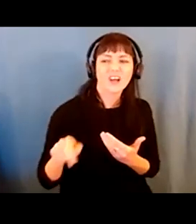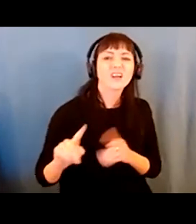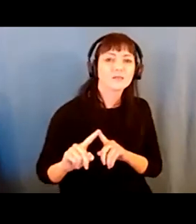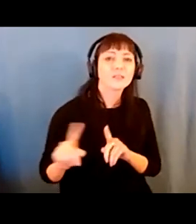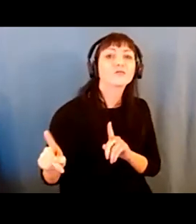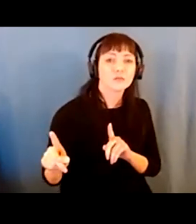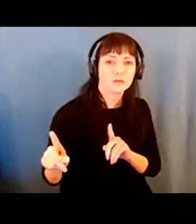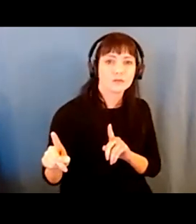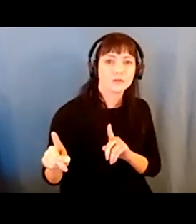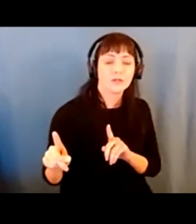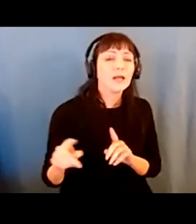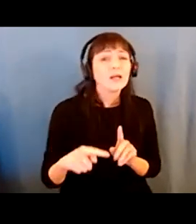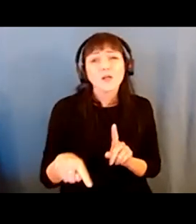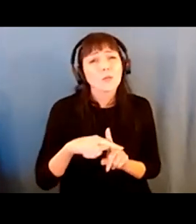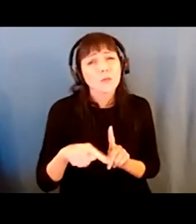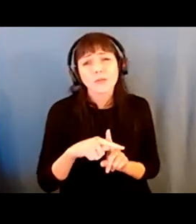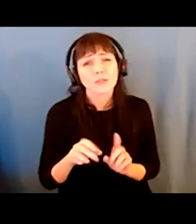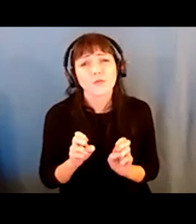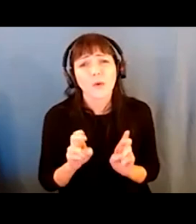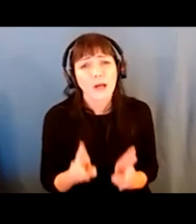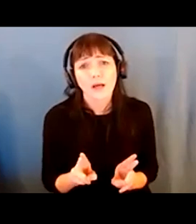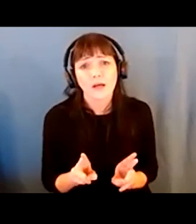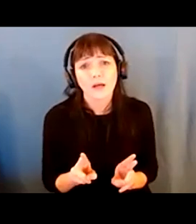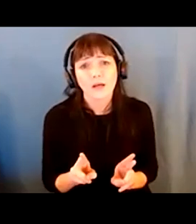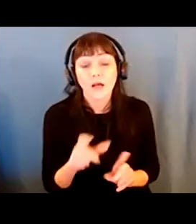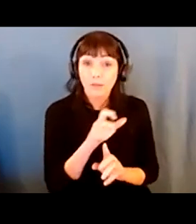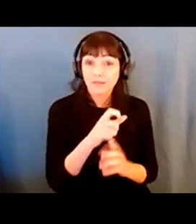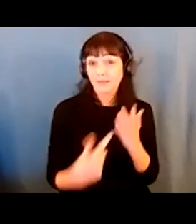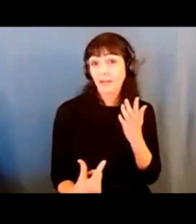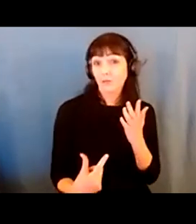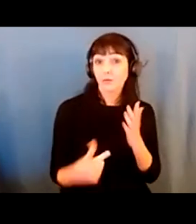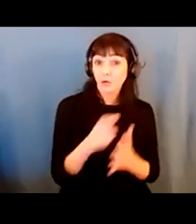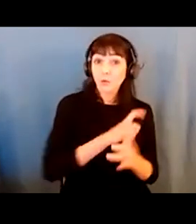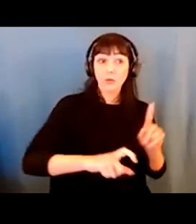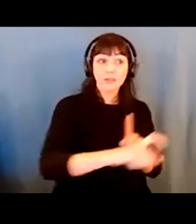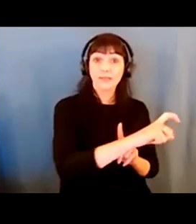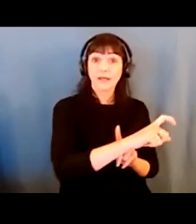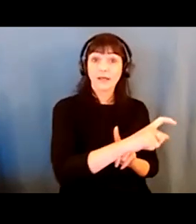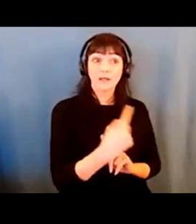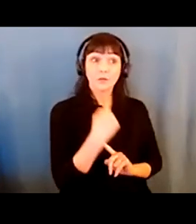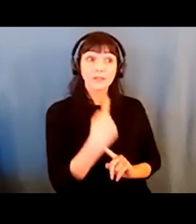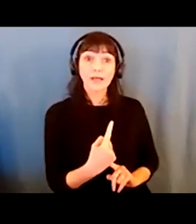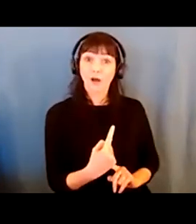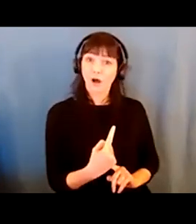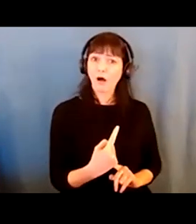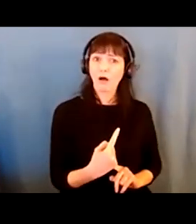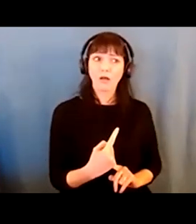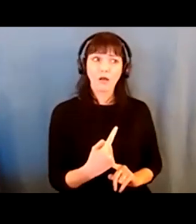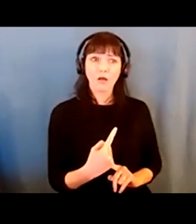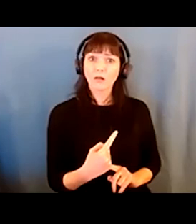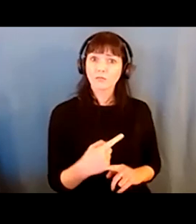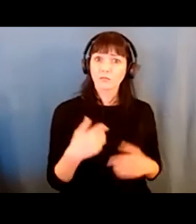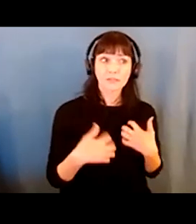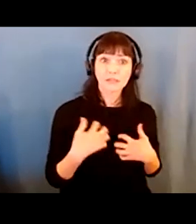person of difference in a positive way, like within the disability community, disabled people's movement, we'd say difference is really exciting, it's really